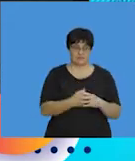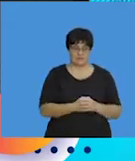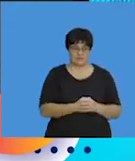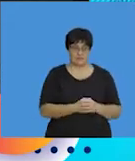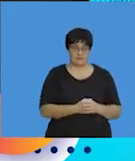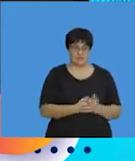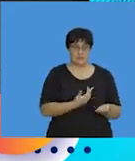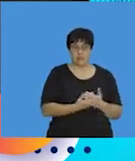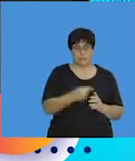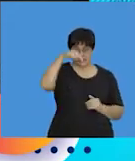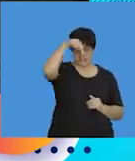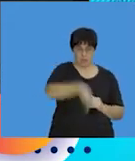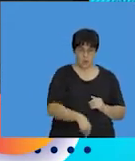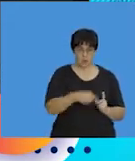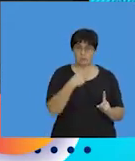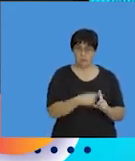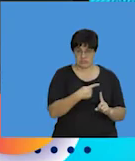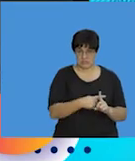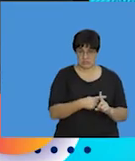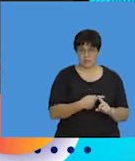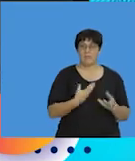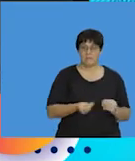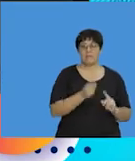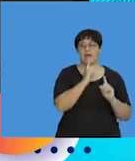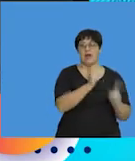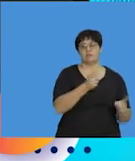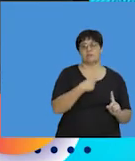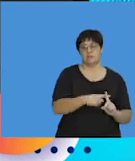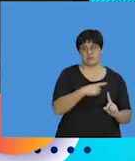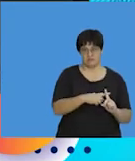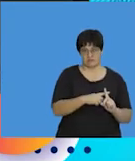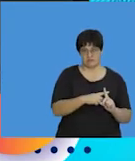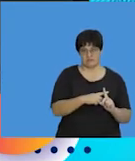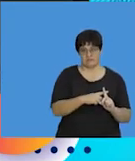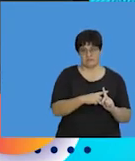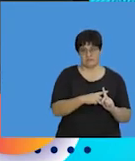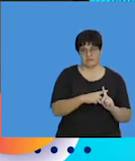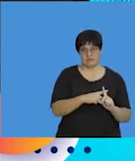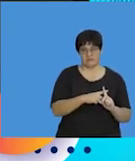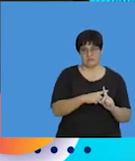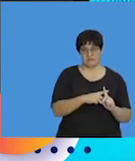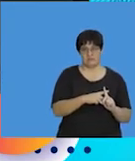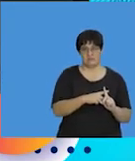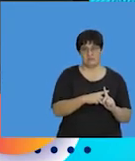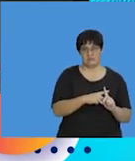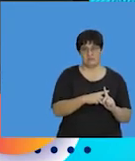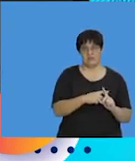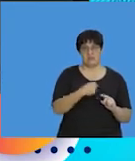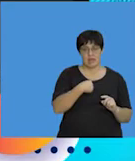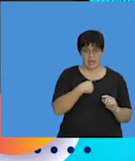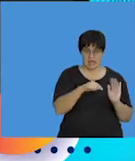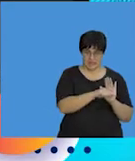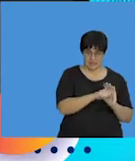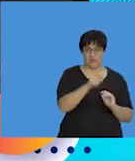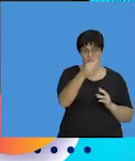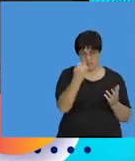If you had taken down as positive, you would have got a positive answer, And your substitution, where